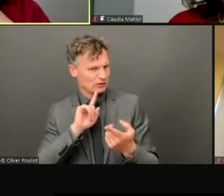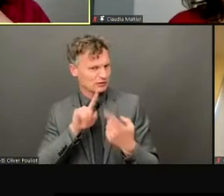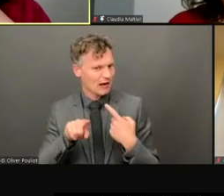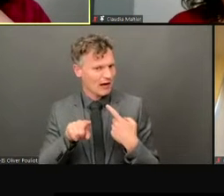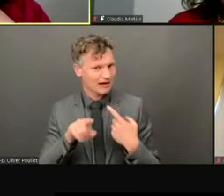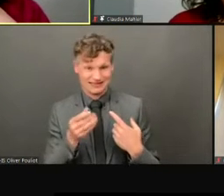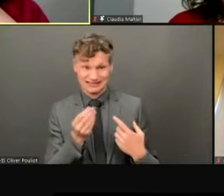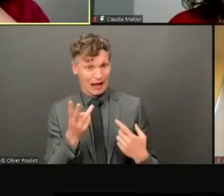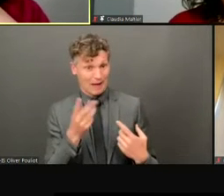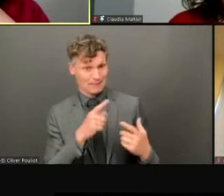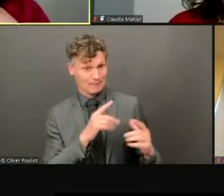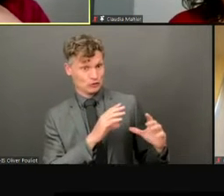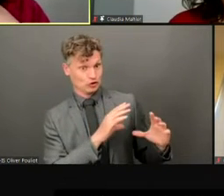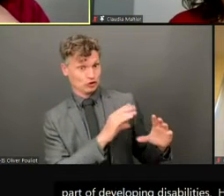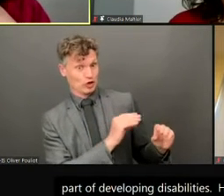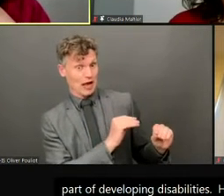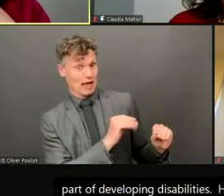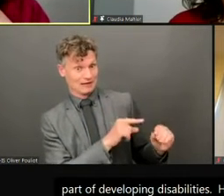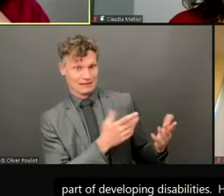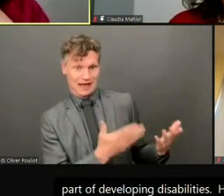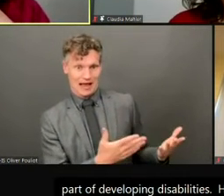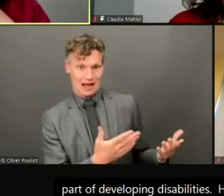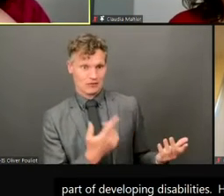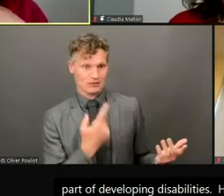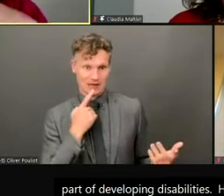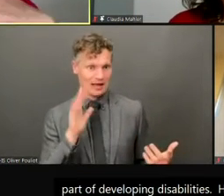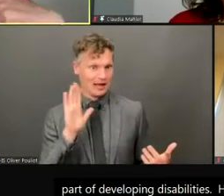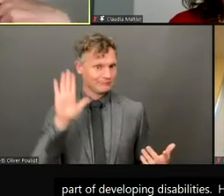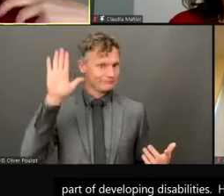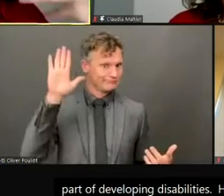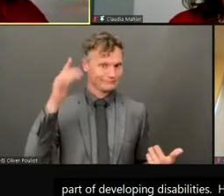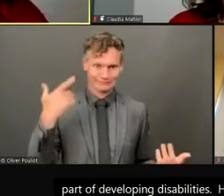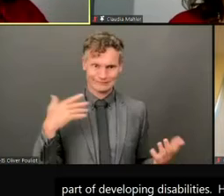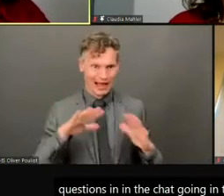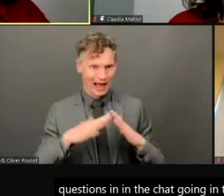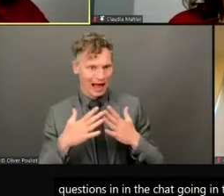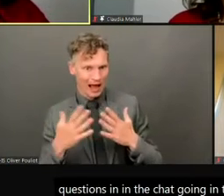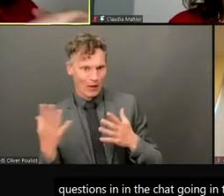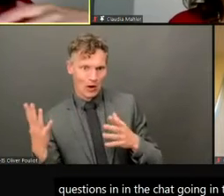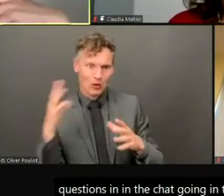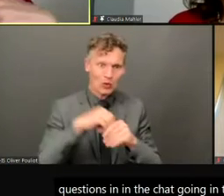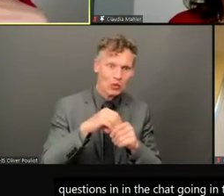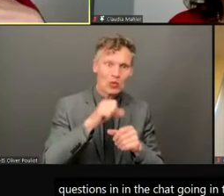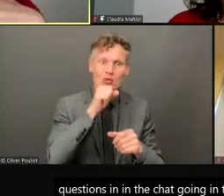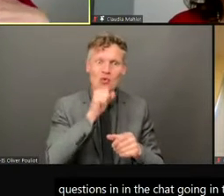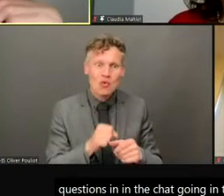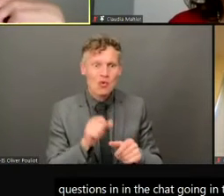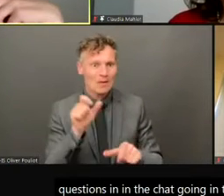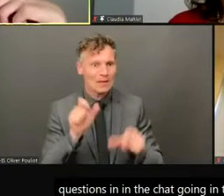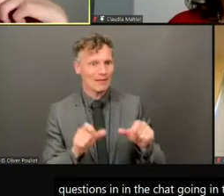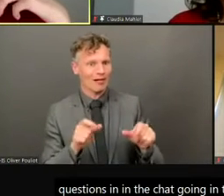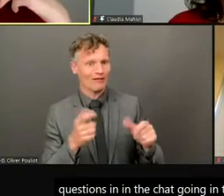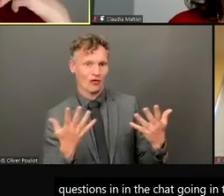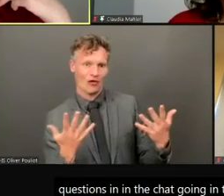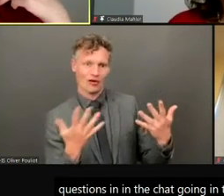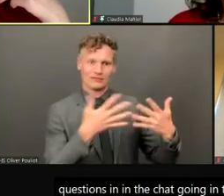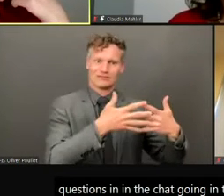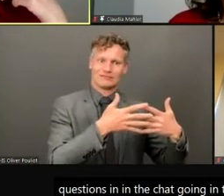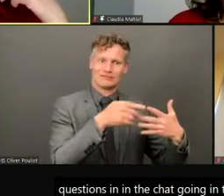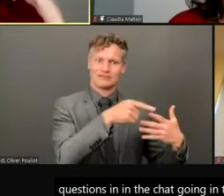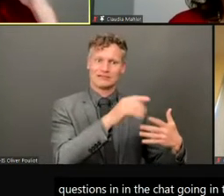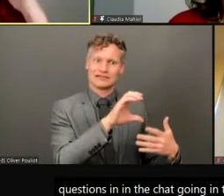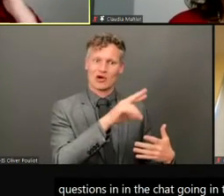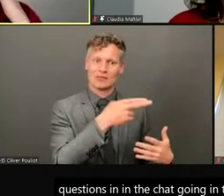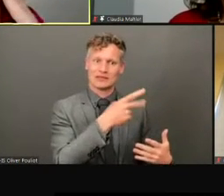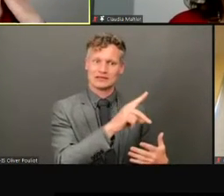that, how to best include older people in the mechanisms of the CRPD, but also how to ensure that